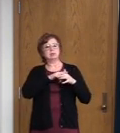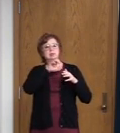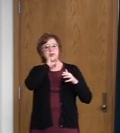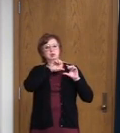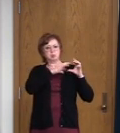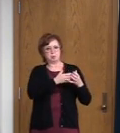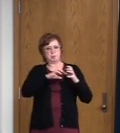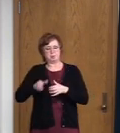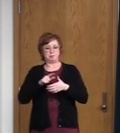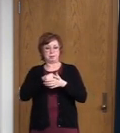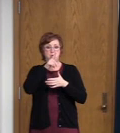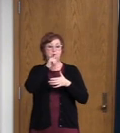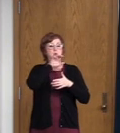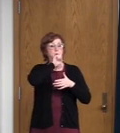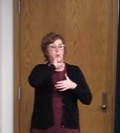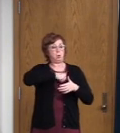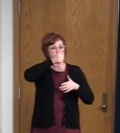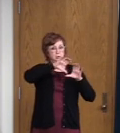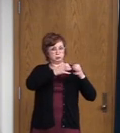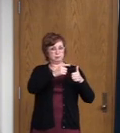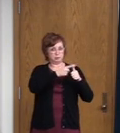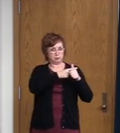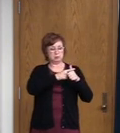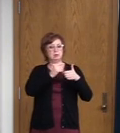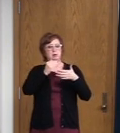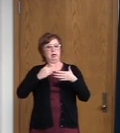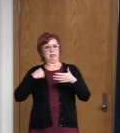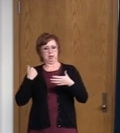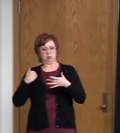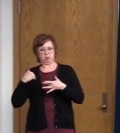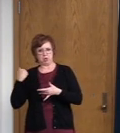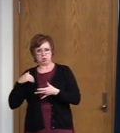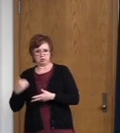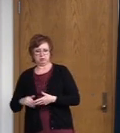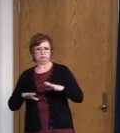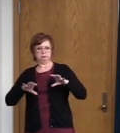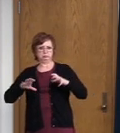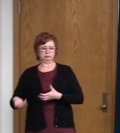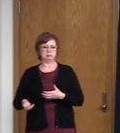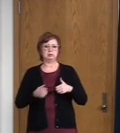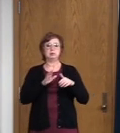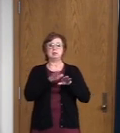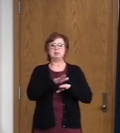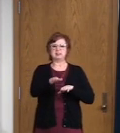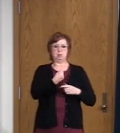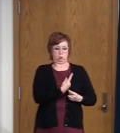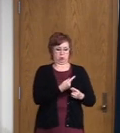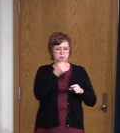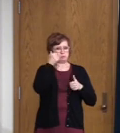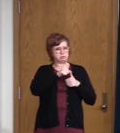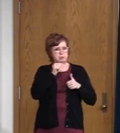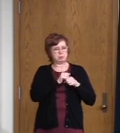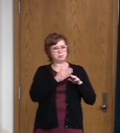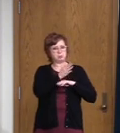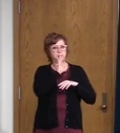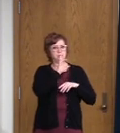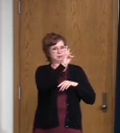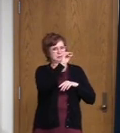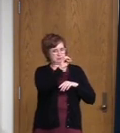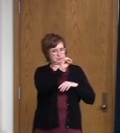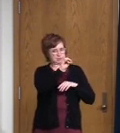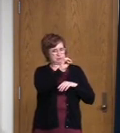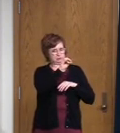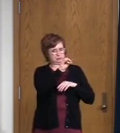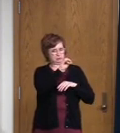starting with our oldest residents first. Right now we are in phase 1, which includes everyone over the age of